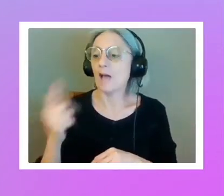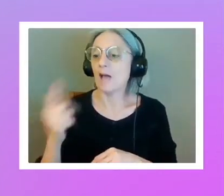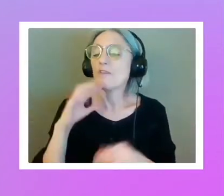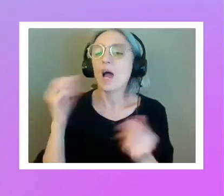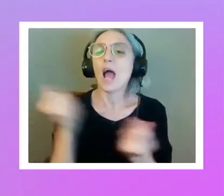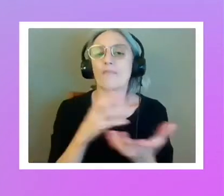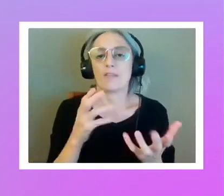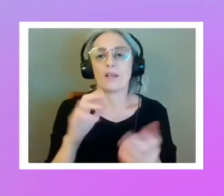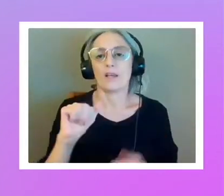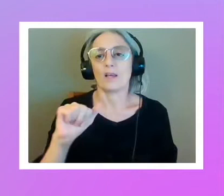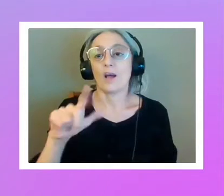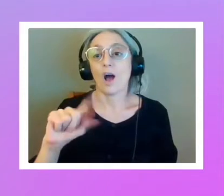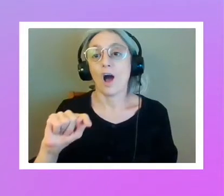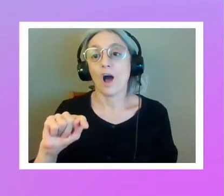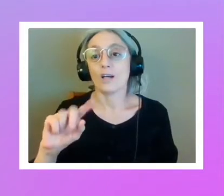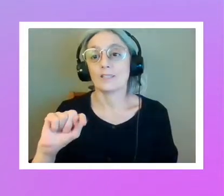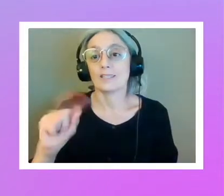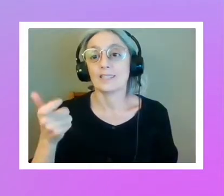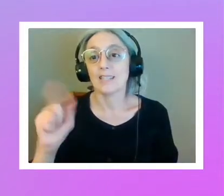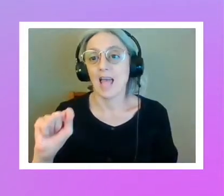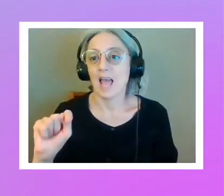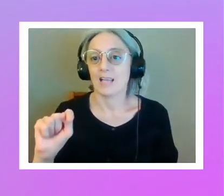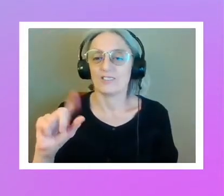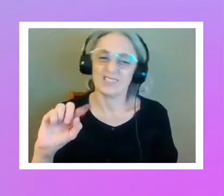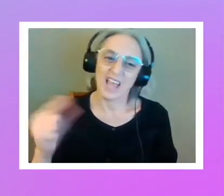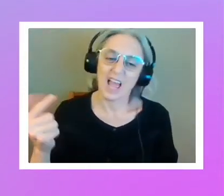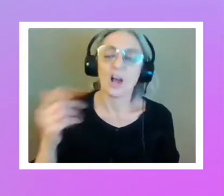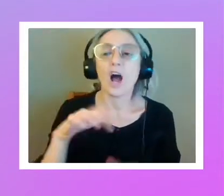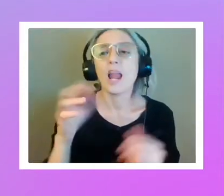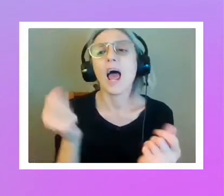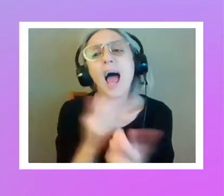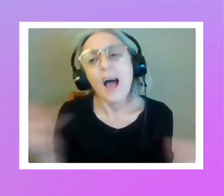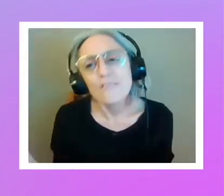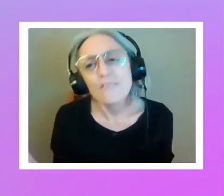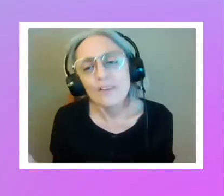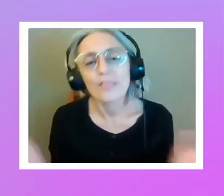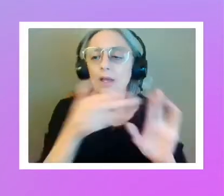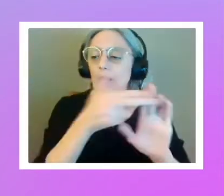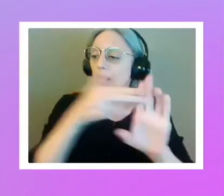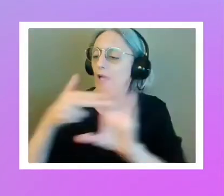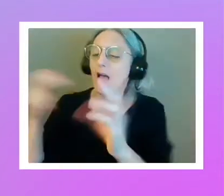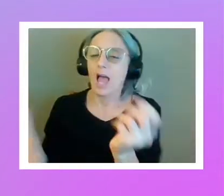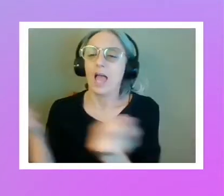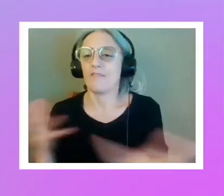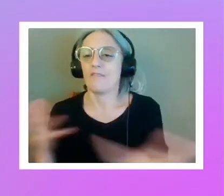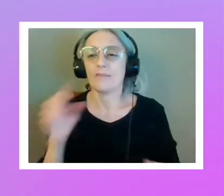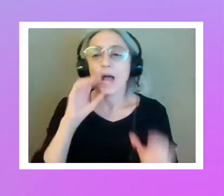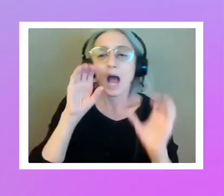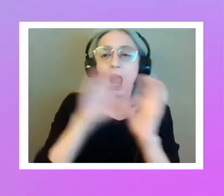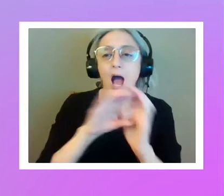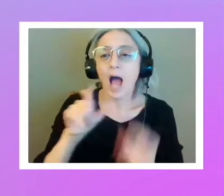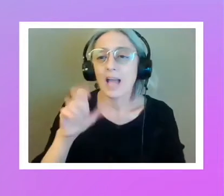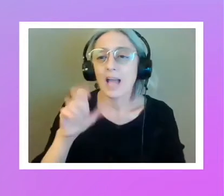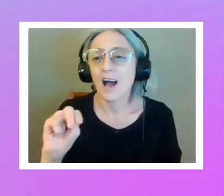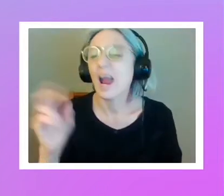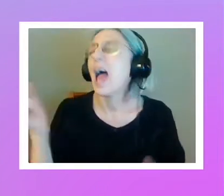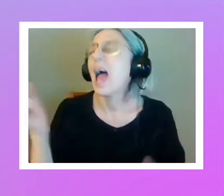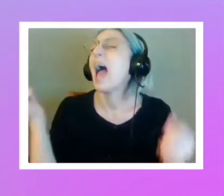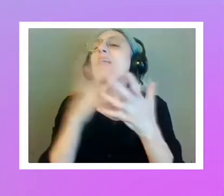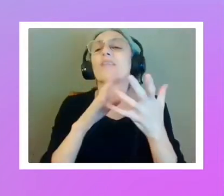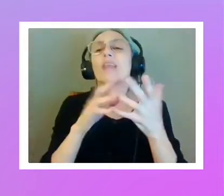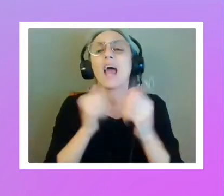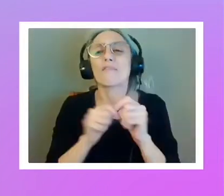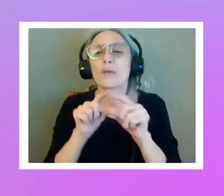good alt tags on every single thing, every image you have. If it's an icon, every icon